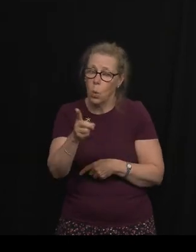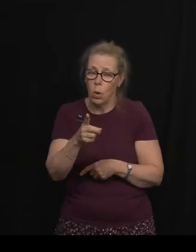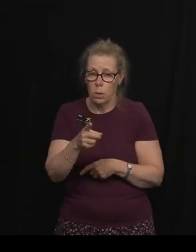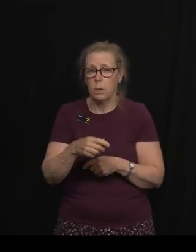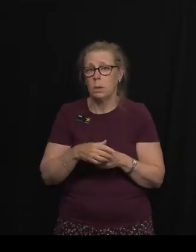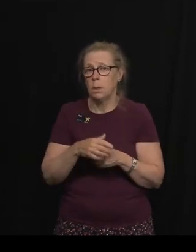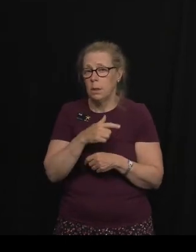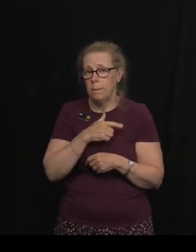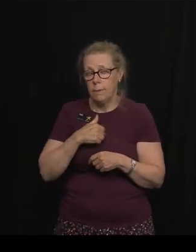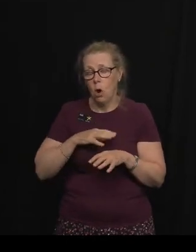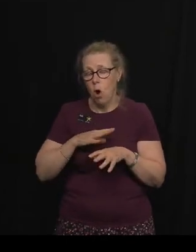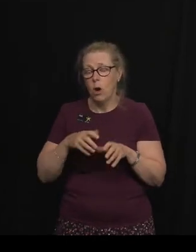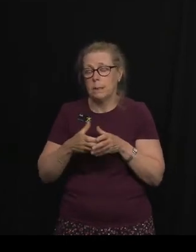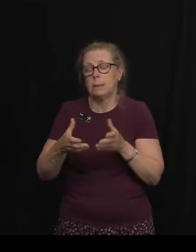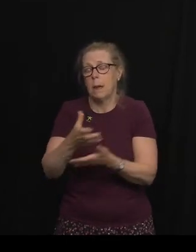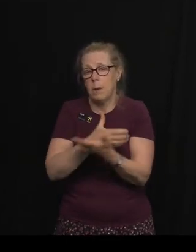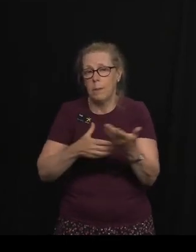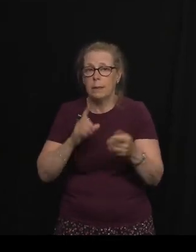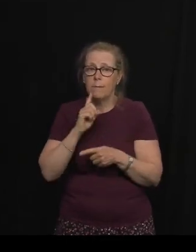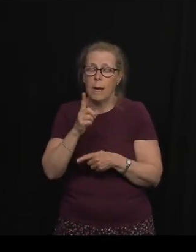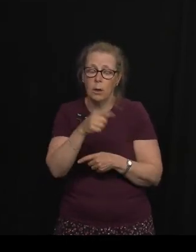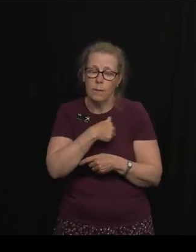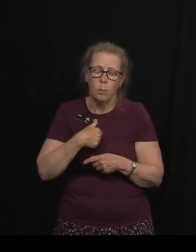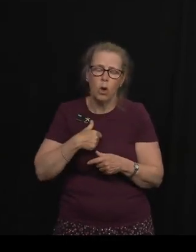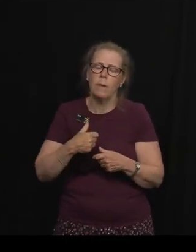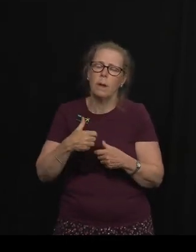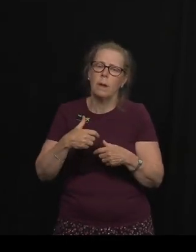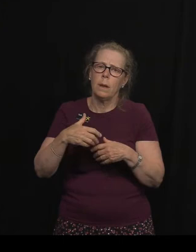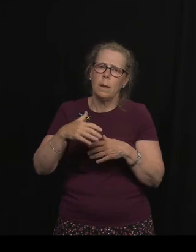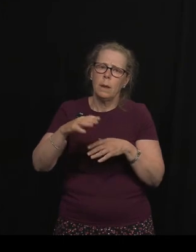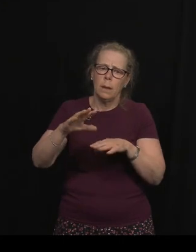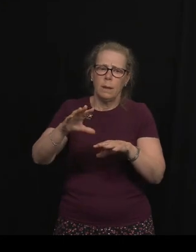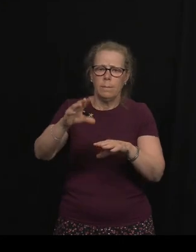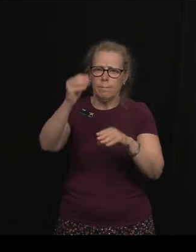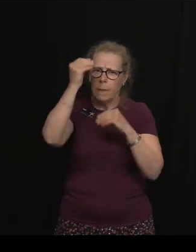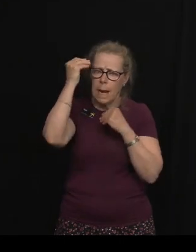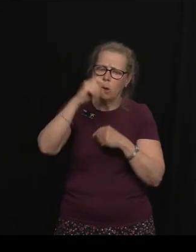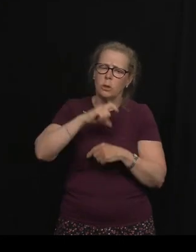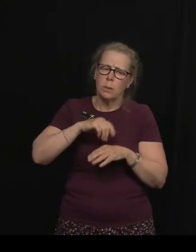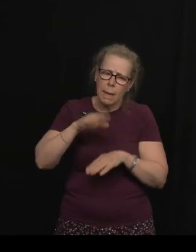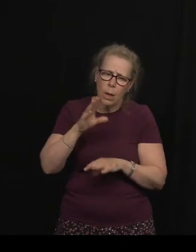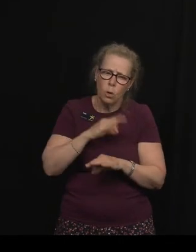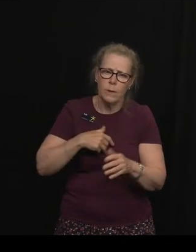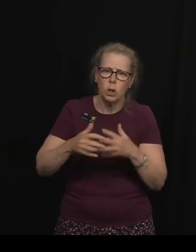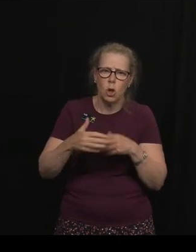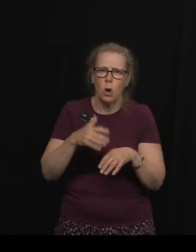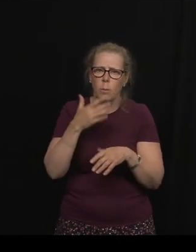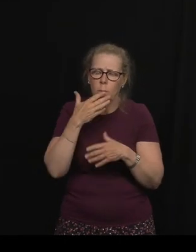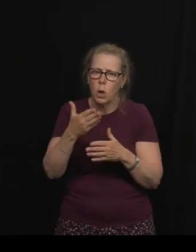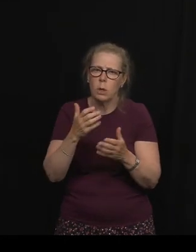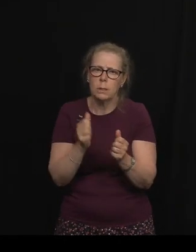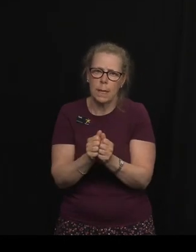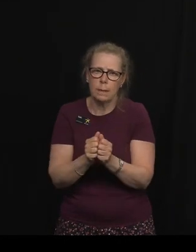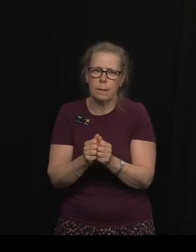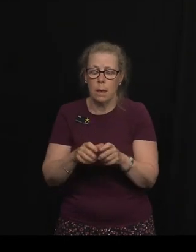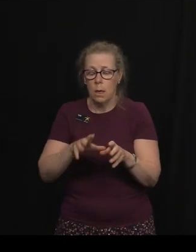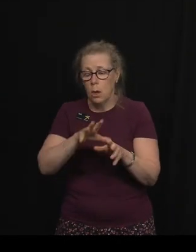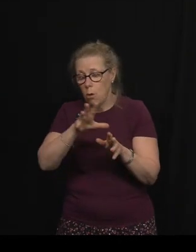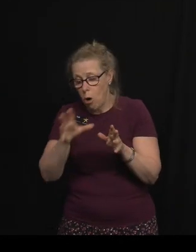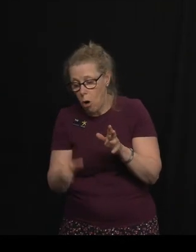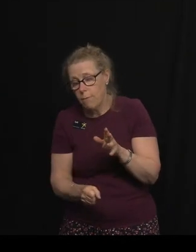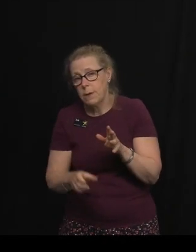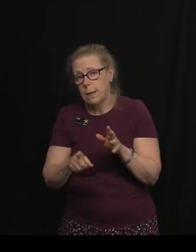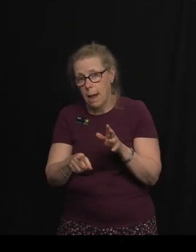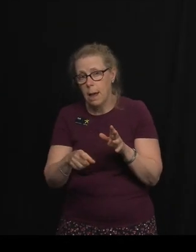nicely. So, and I think we need to learn more. How do we do that? And in terms of building capacity, the African continent